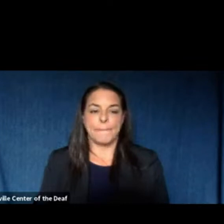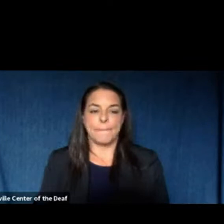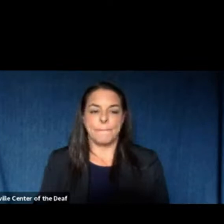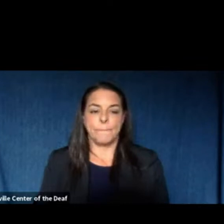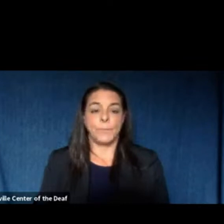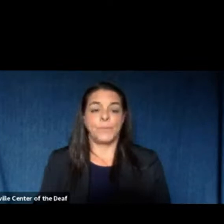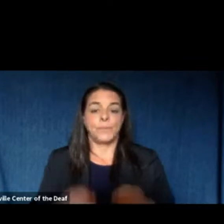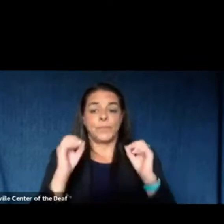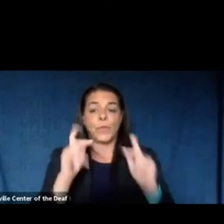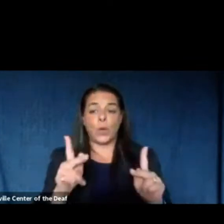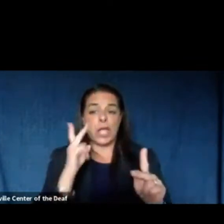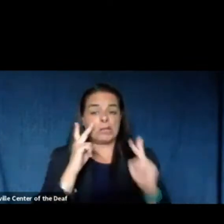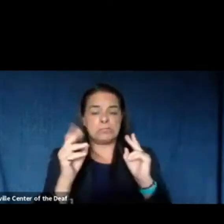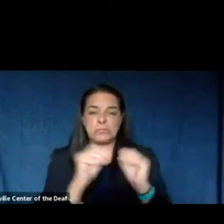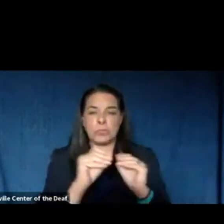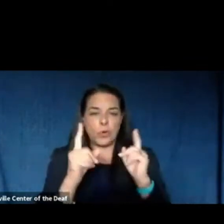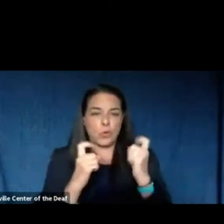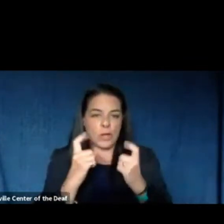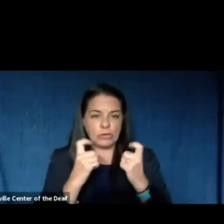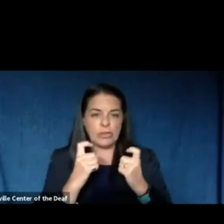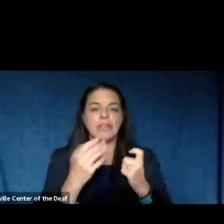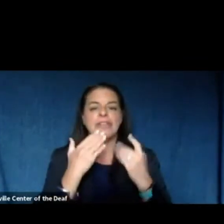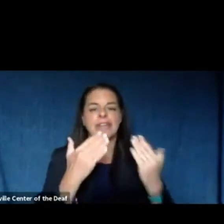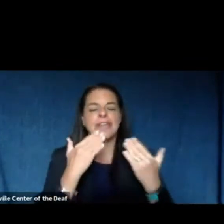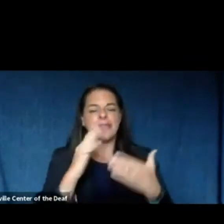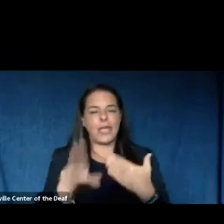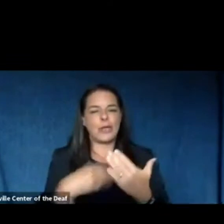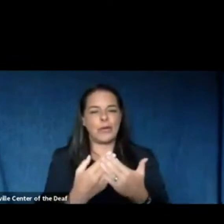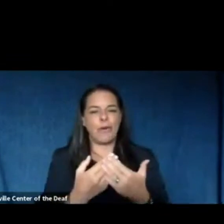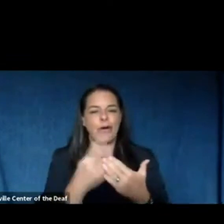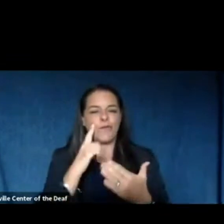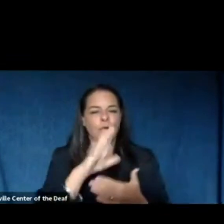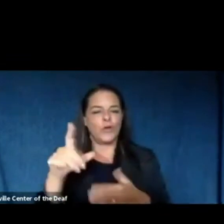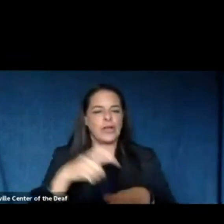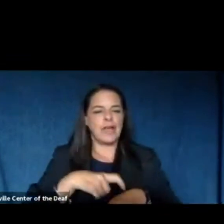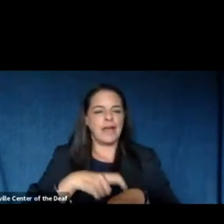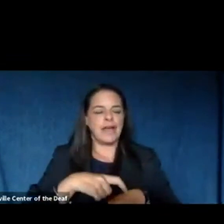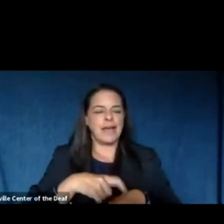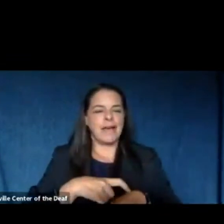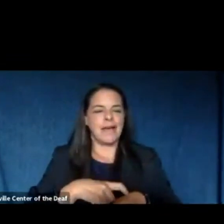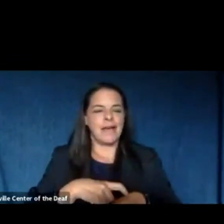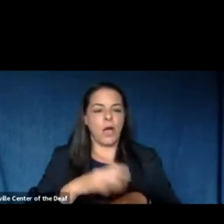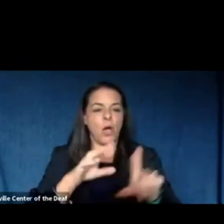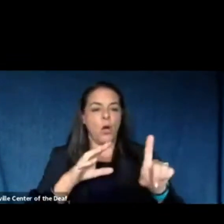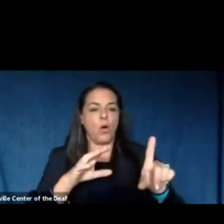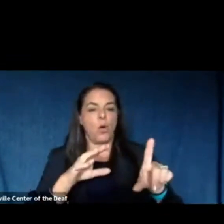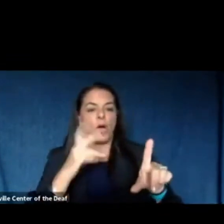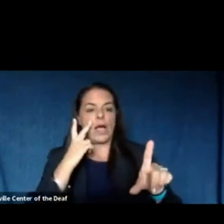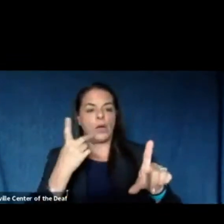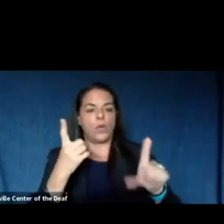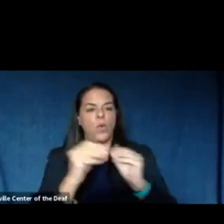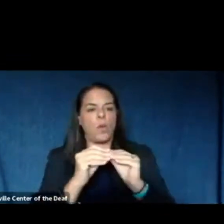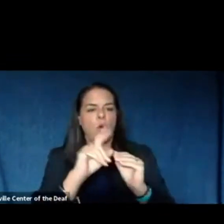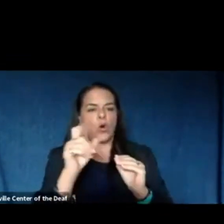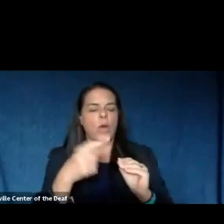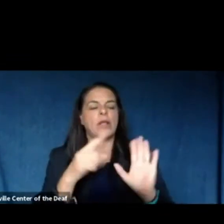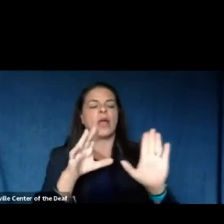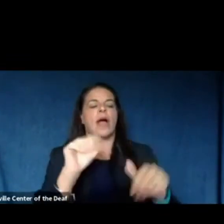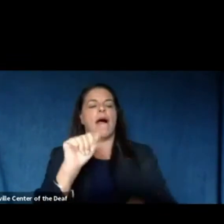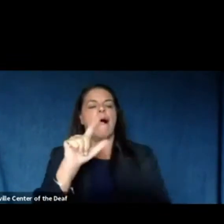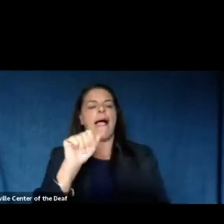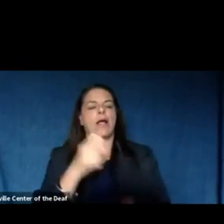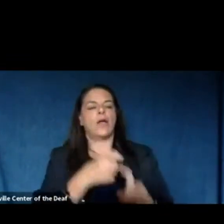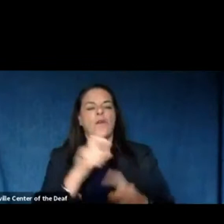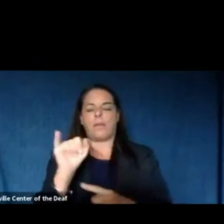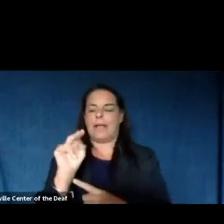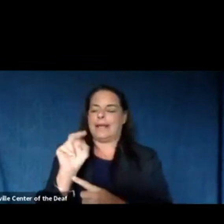All right, not seeing any other questions come in. Thank you all for your time. Oh, I'm sorry. I see one more question. Alan from inside